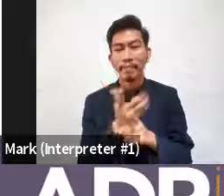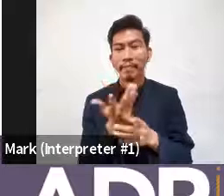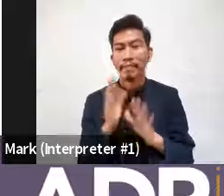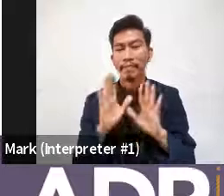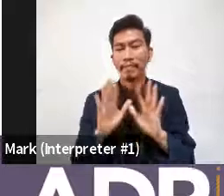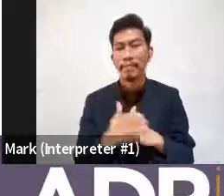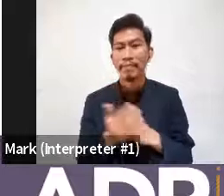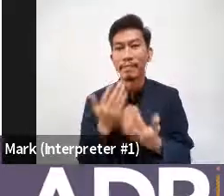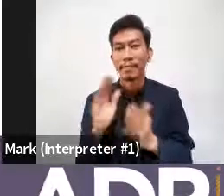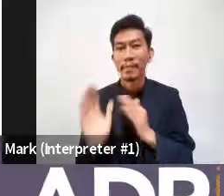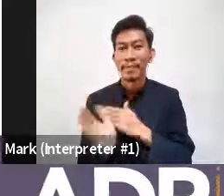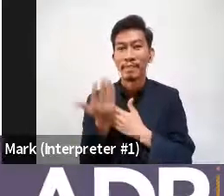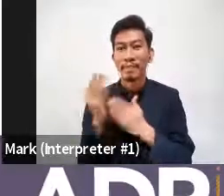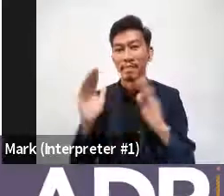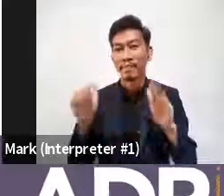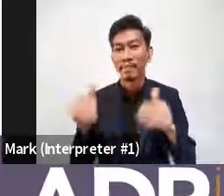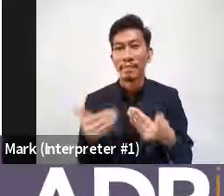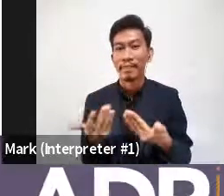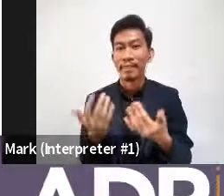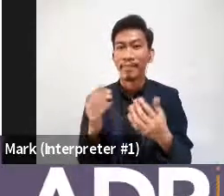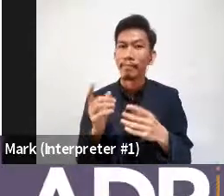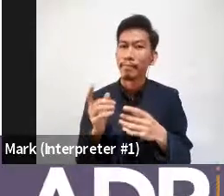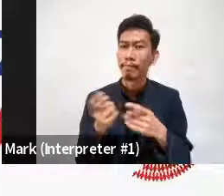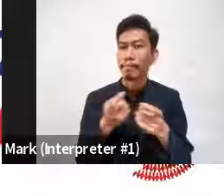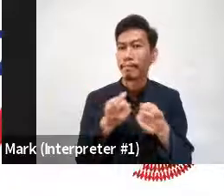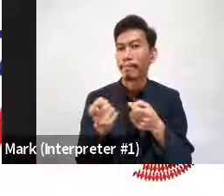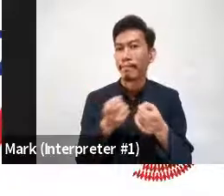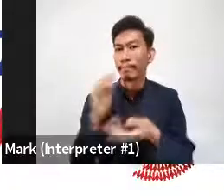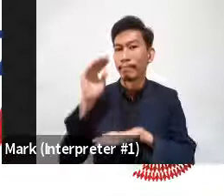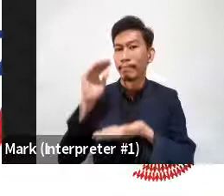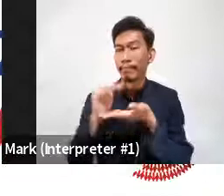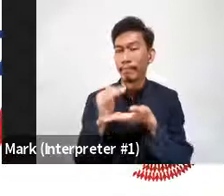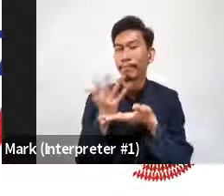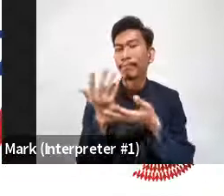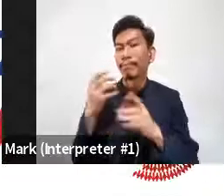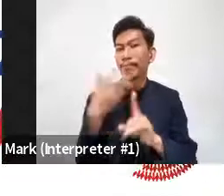Well, good morning. Welcome to Mitigating the Impact of COVID-19 through Sustainable Health